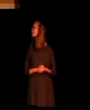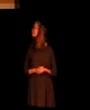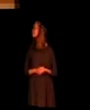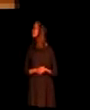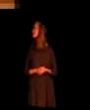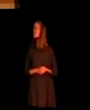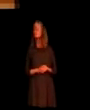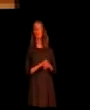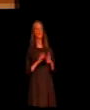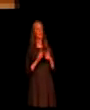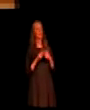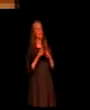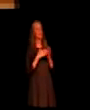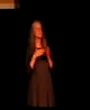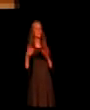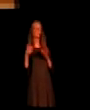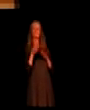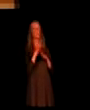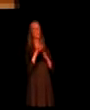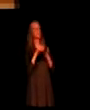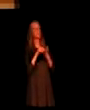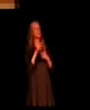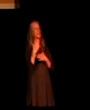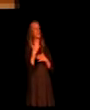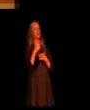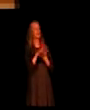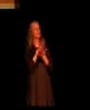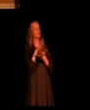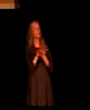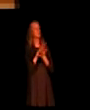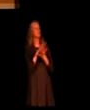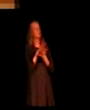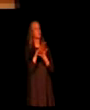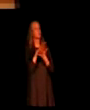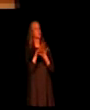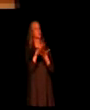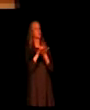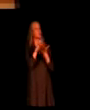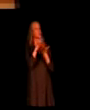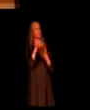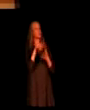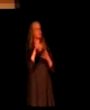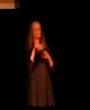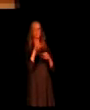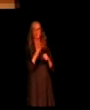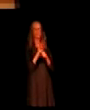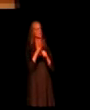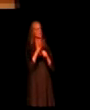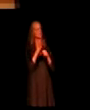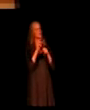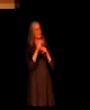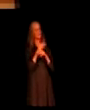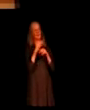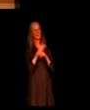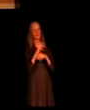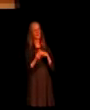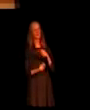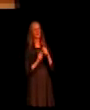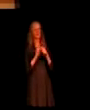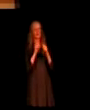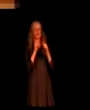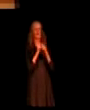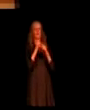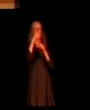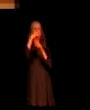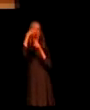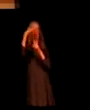But by 2003, we had a big paper in Science where we used this algorithm with the older